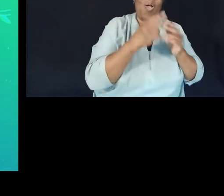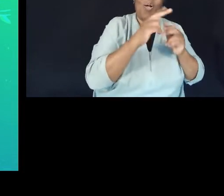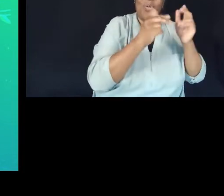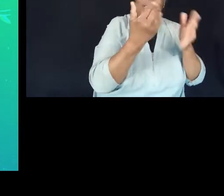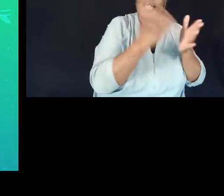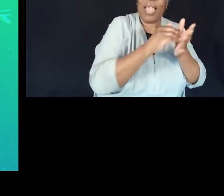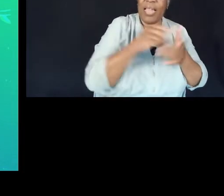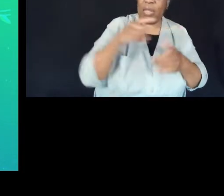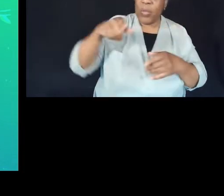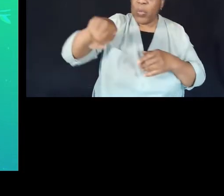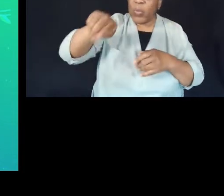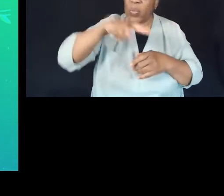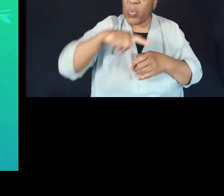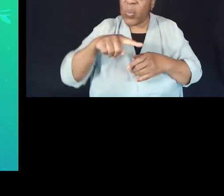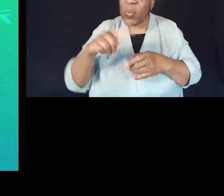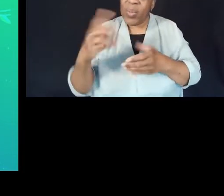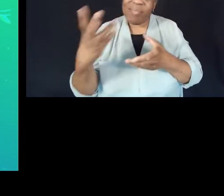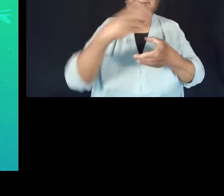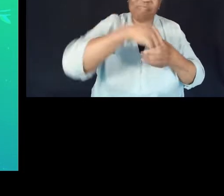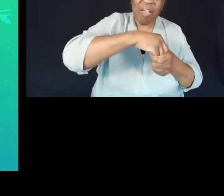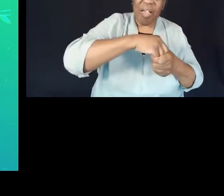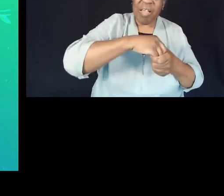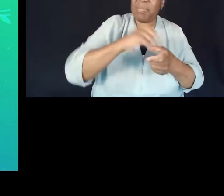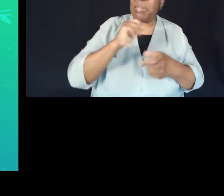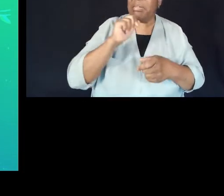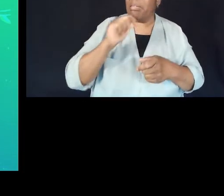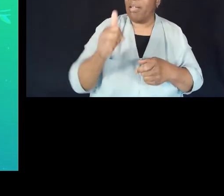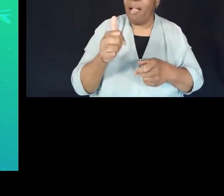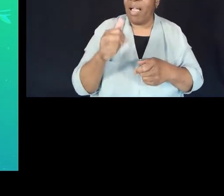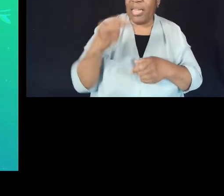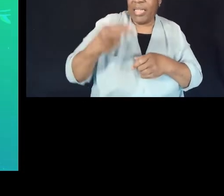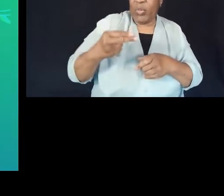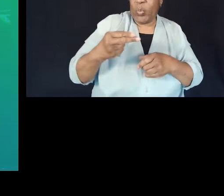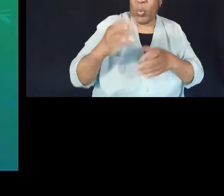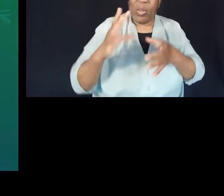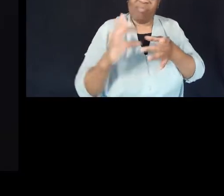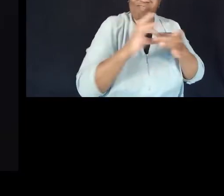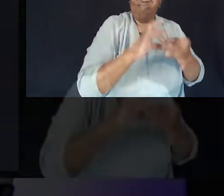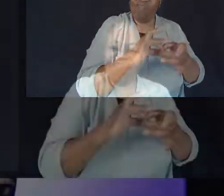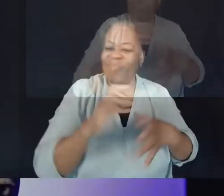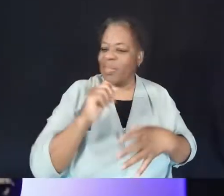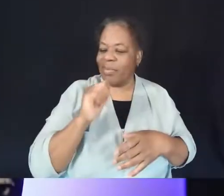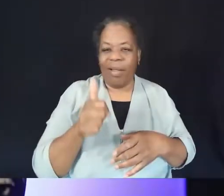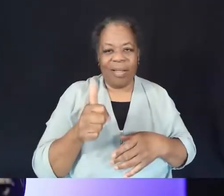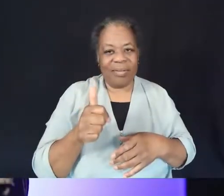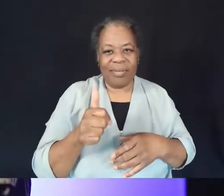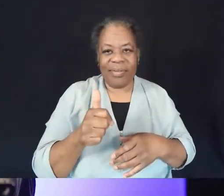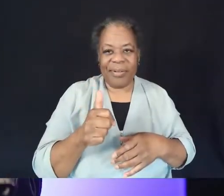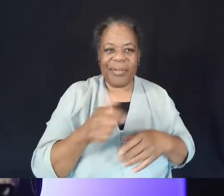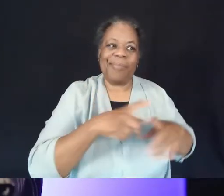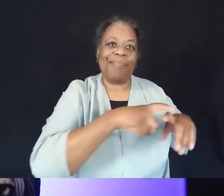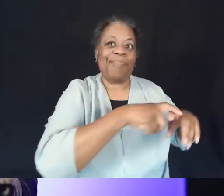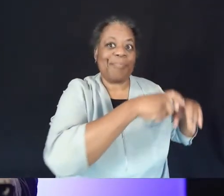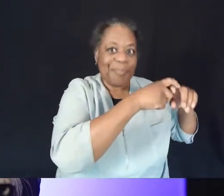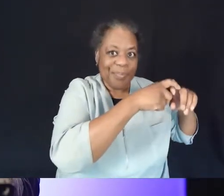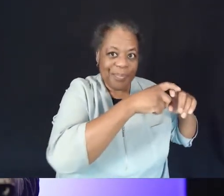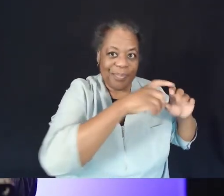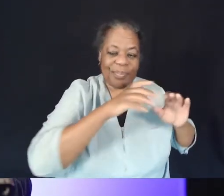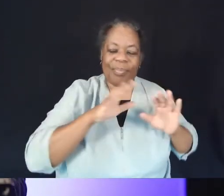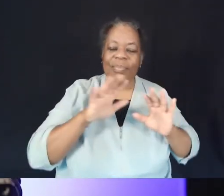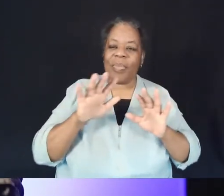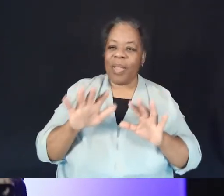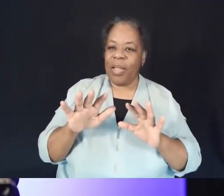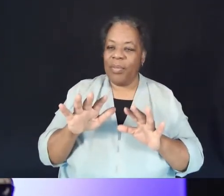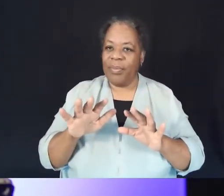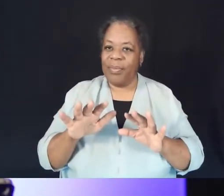in Jerusalem or any claim or historic right to it." Now, as I mentioned earlier in the setup, we